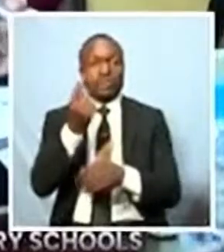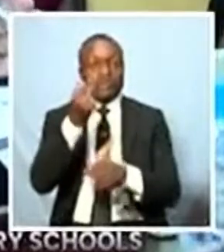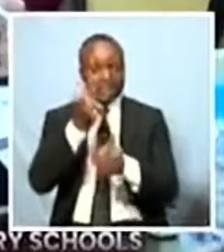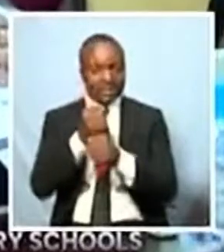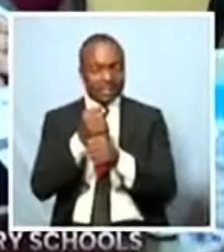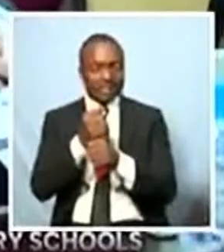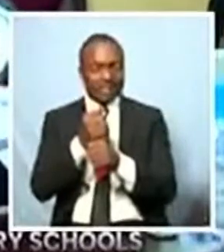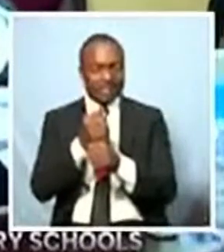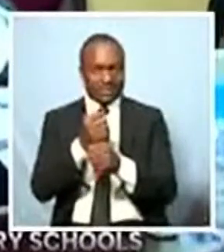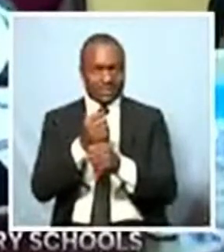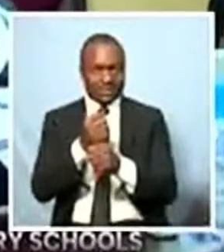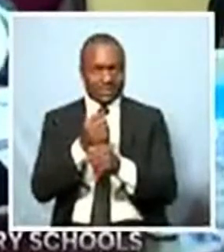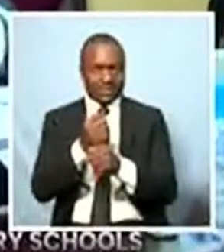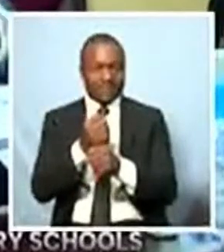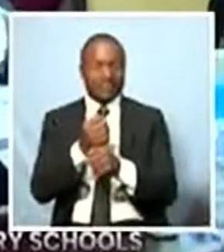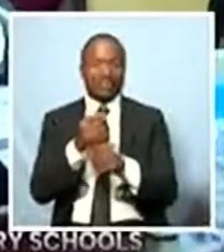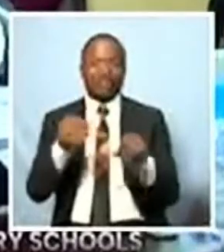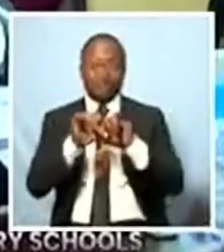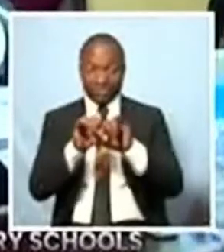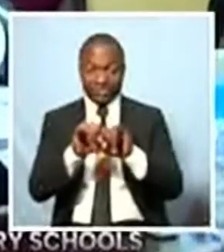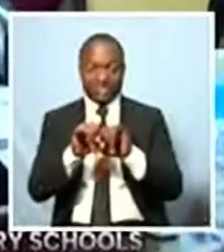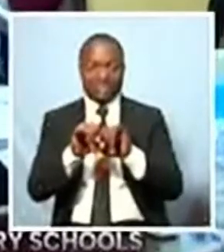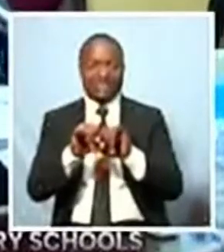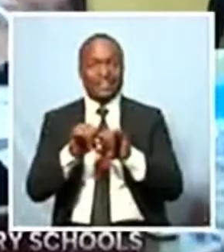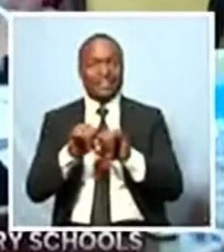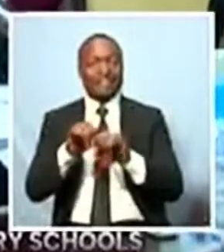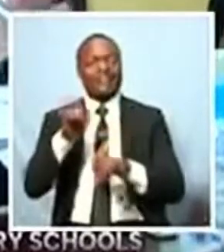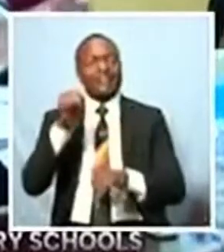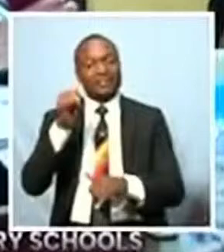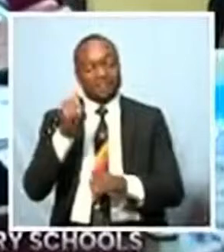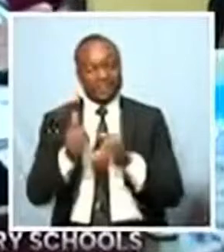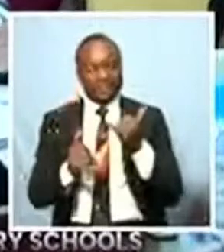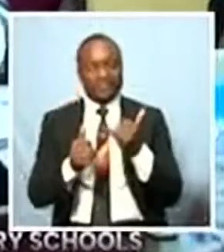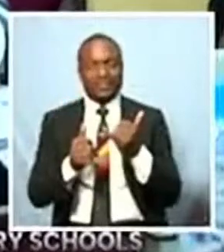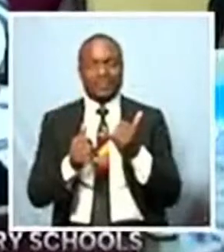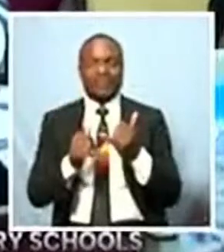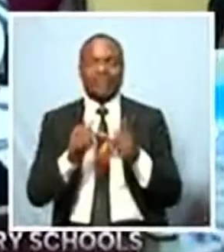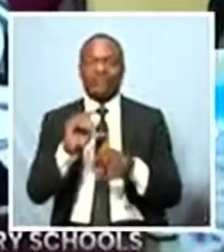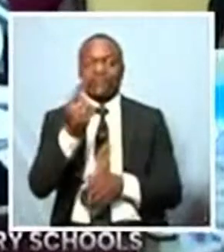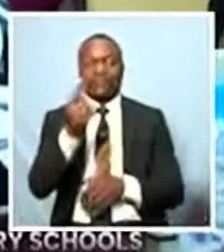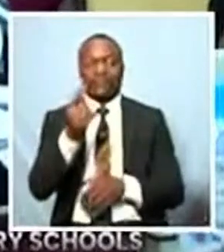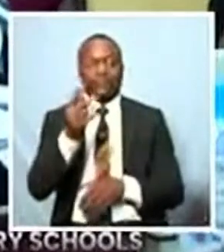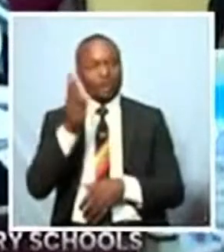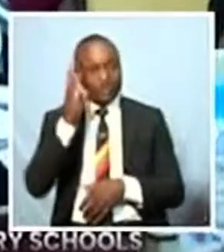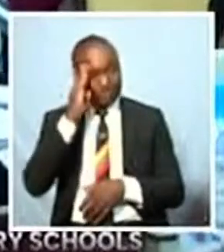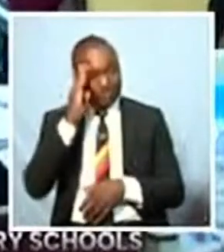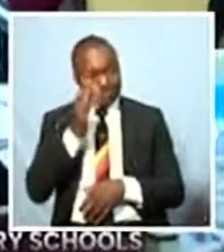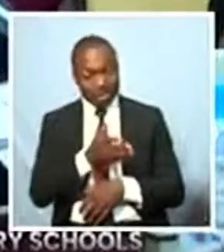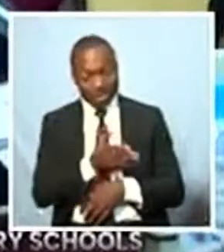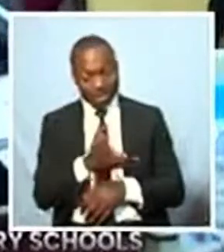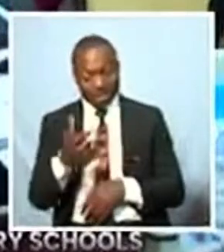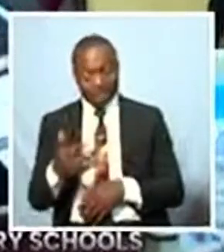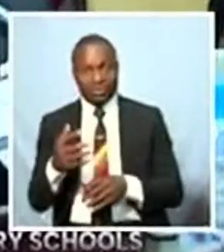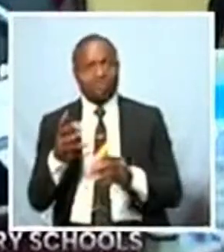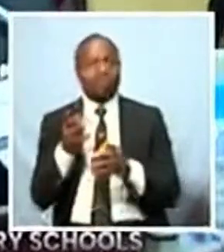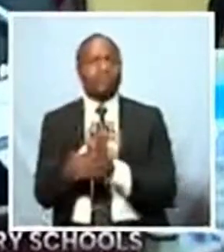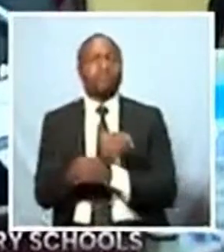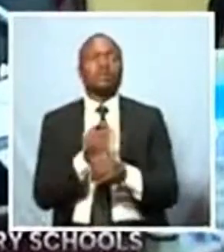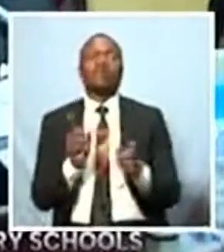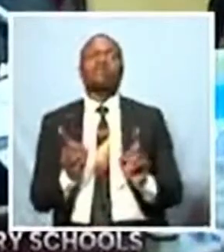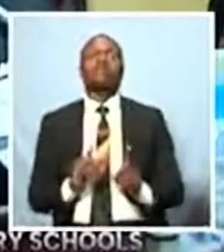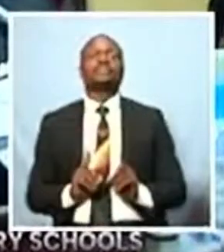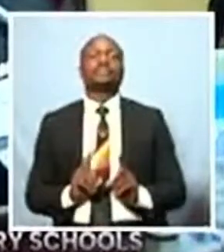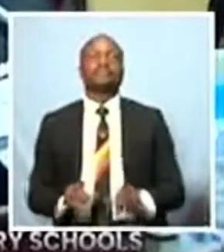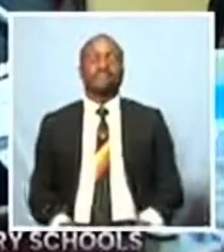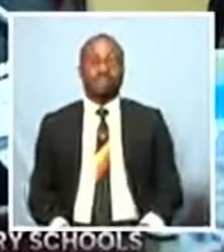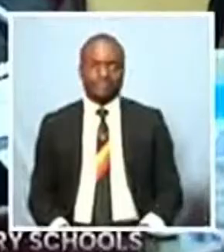By the end of the first 1 year, you are able to recognize these things, and you are able to. But where did we miss it? Let me